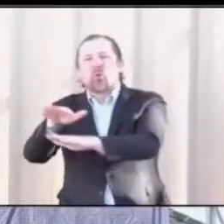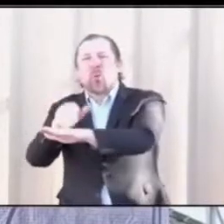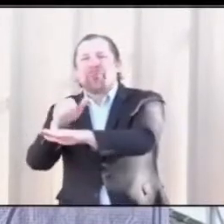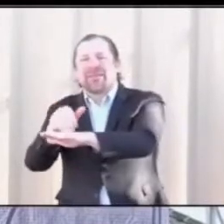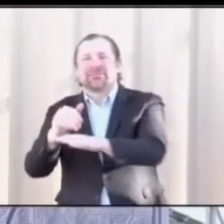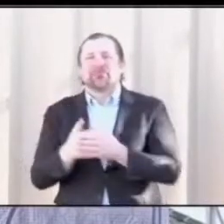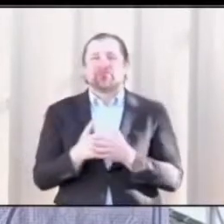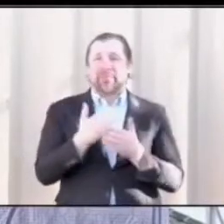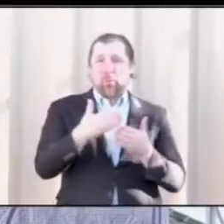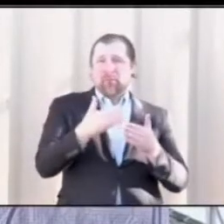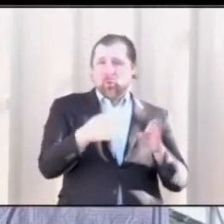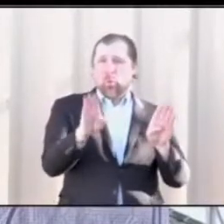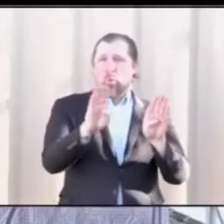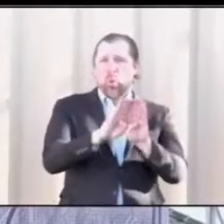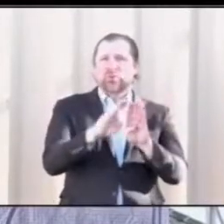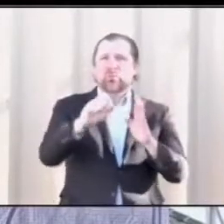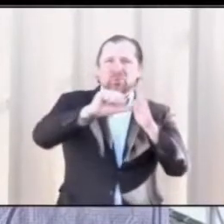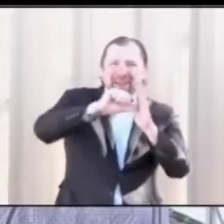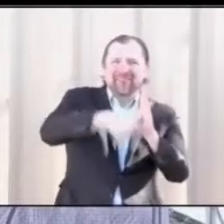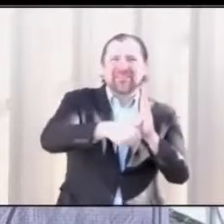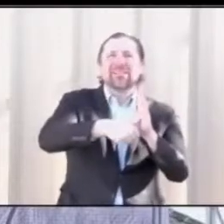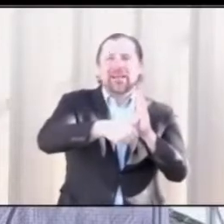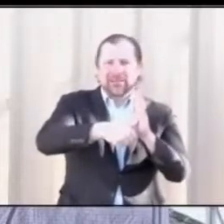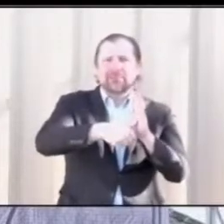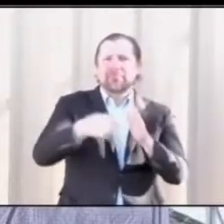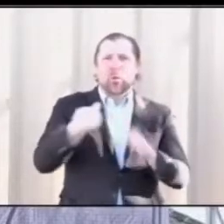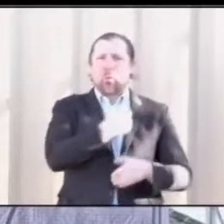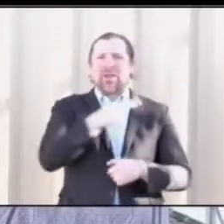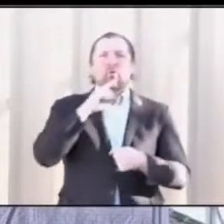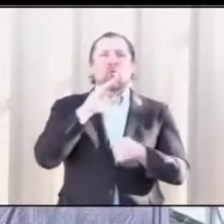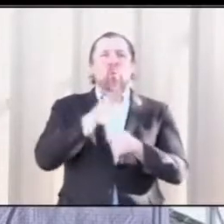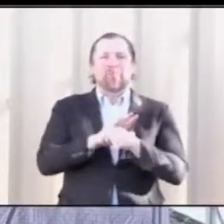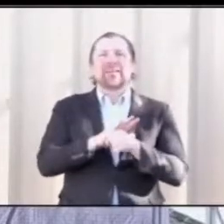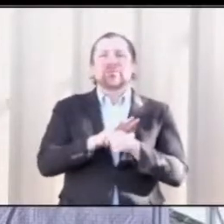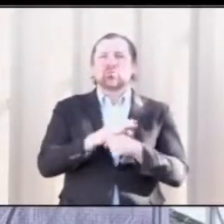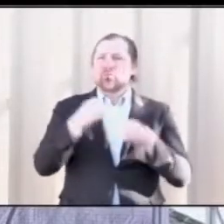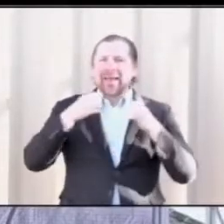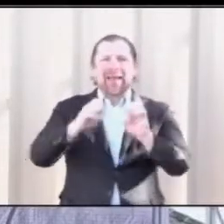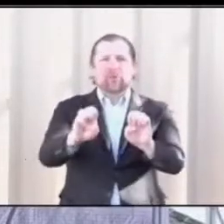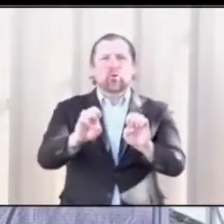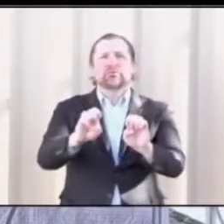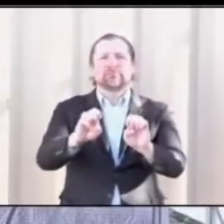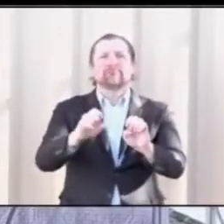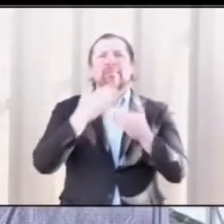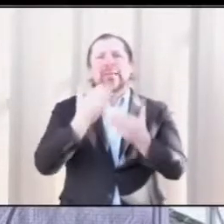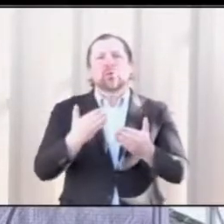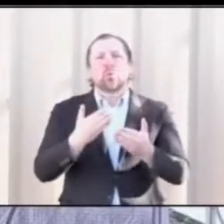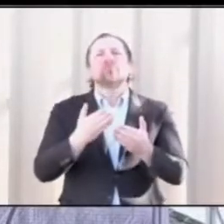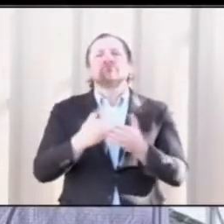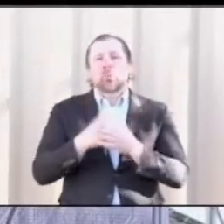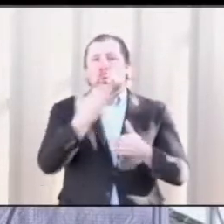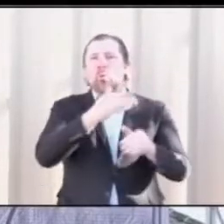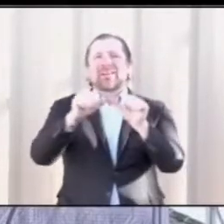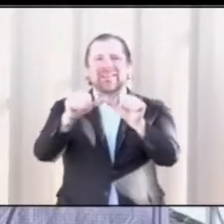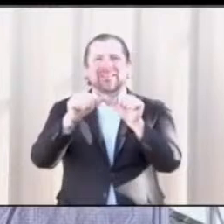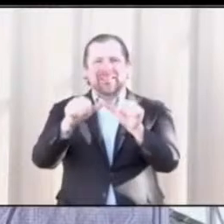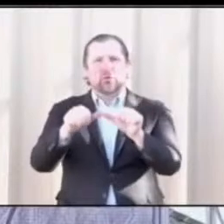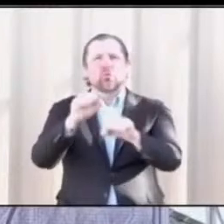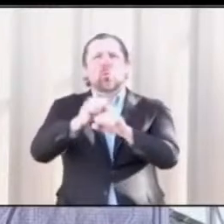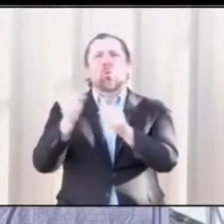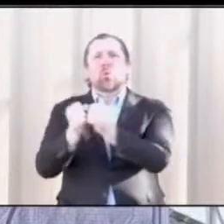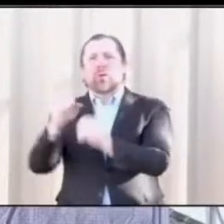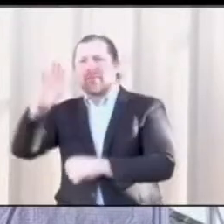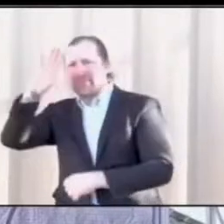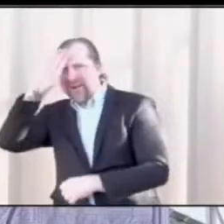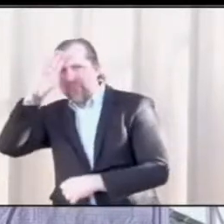want to reiterate that our department is committed to the recovery efforts for however long that takes. We will continue to work alongside our